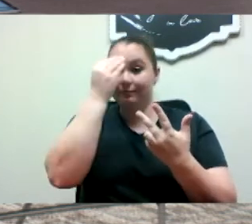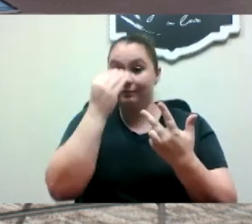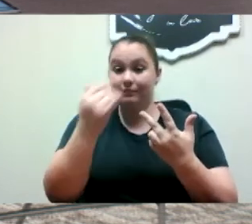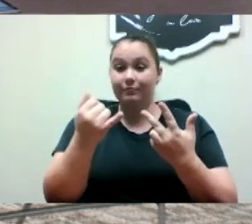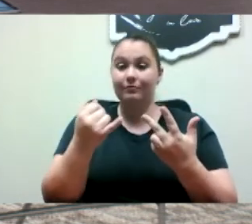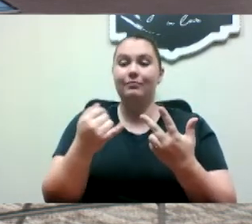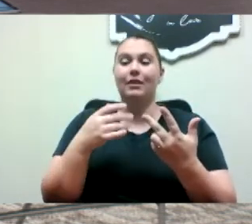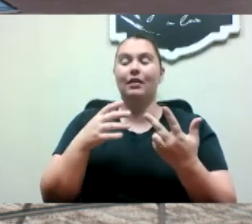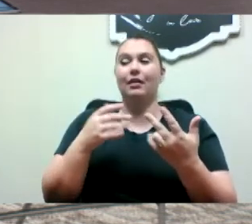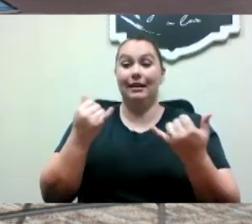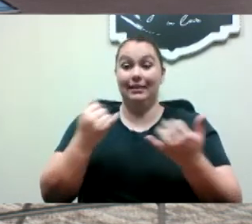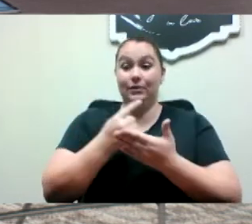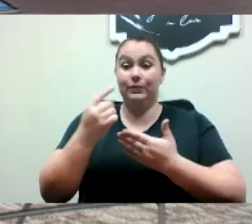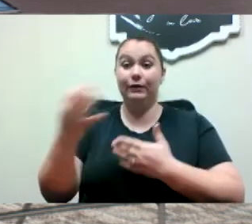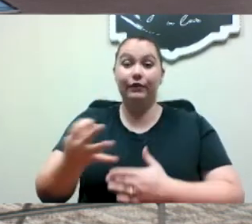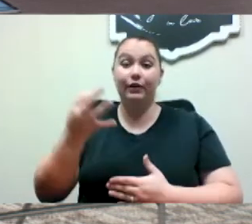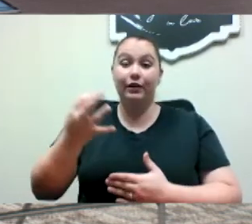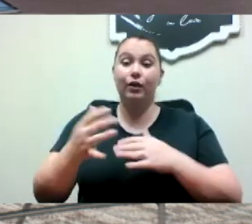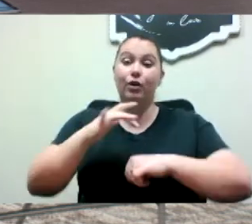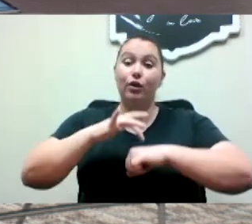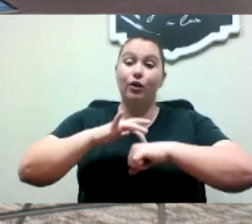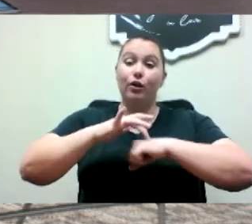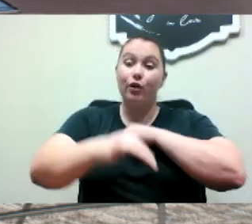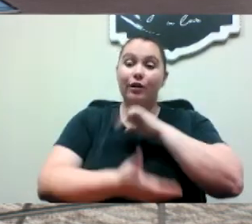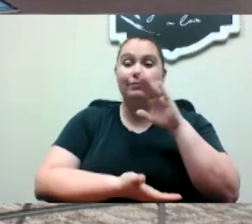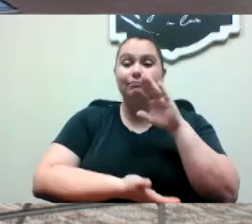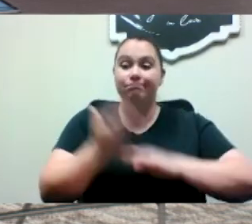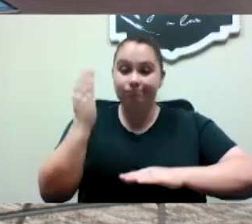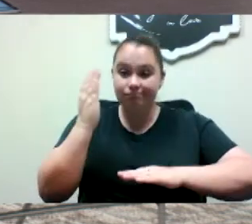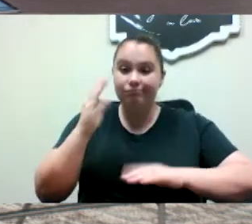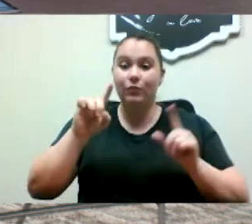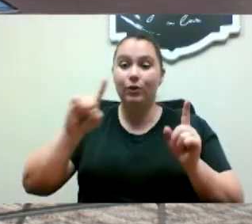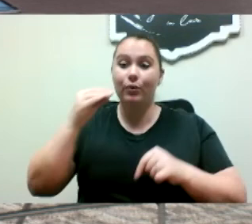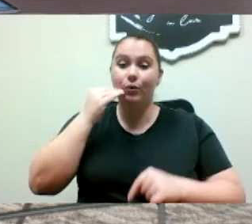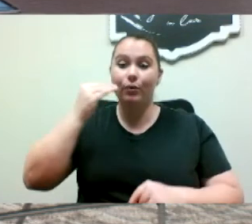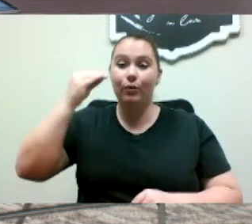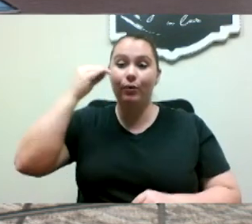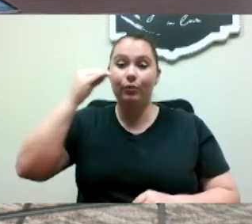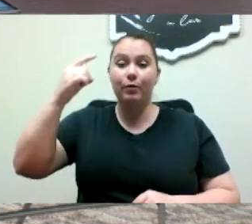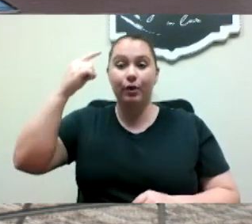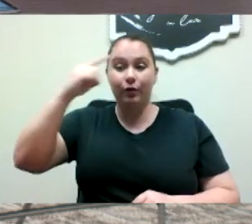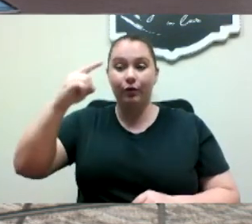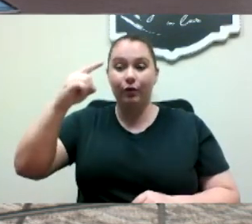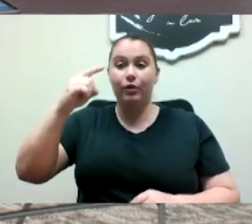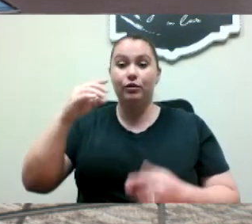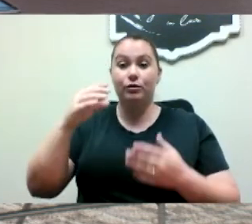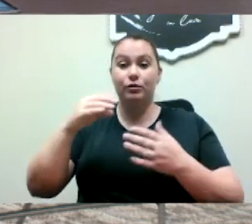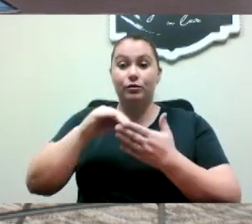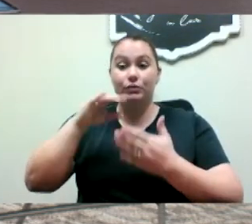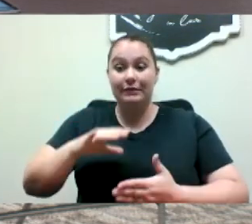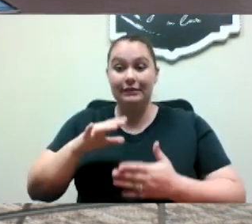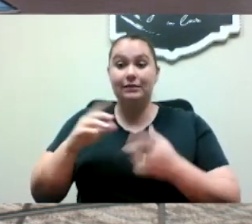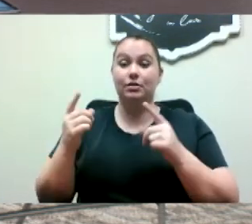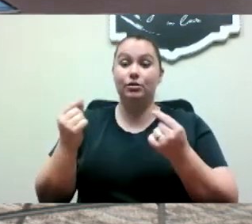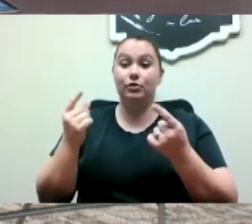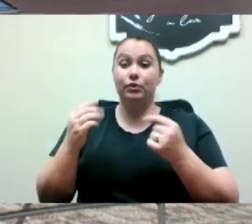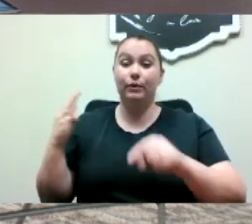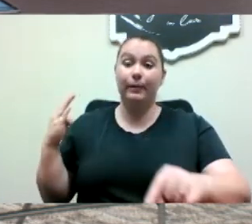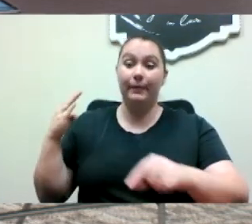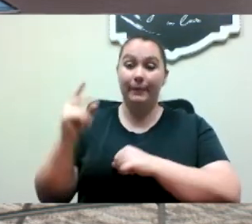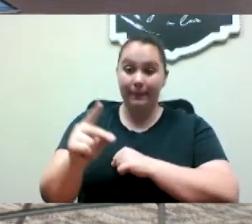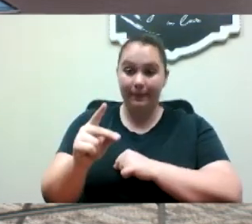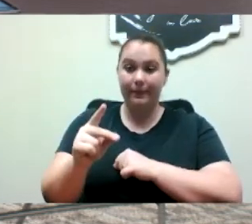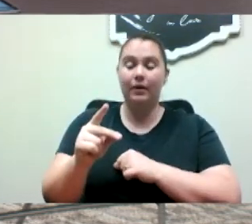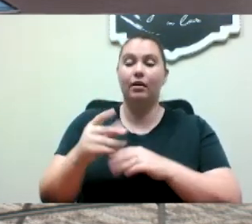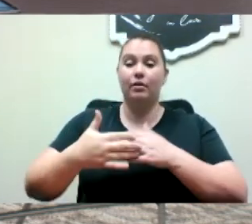students and an in-service afternoon for our staff as we head into Thanksgiving break, and our offices and campuses are